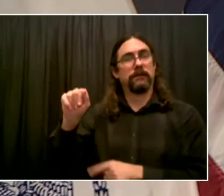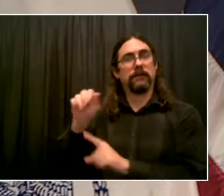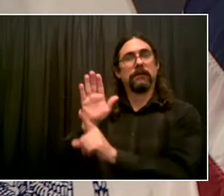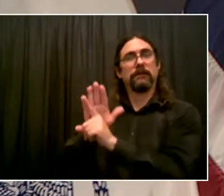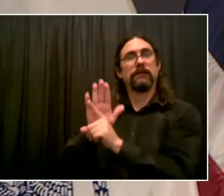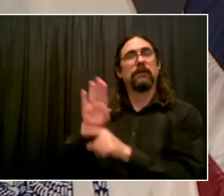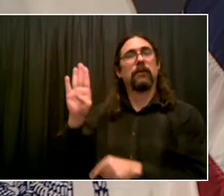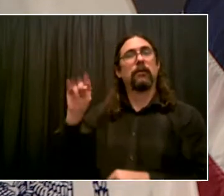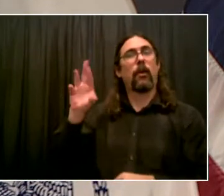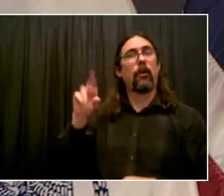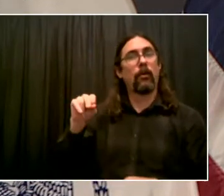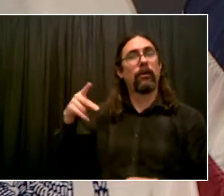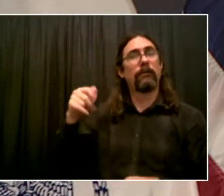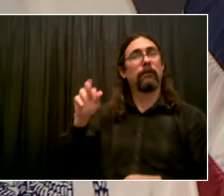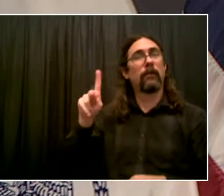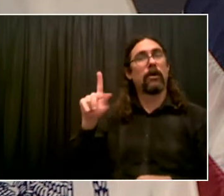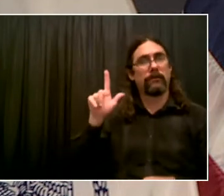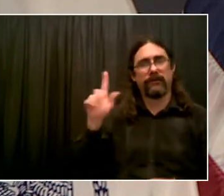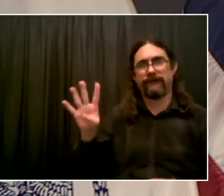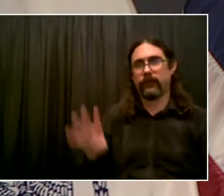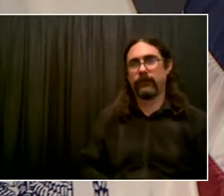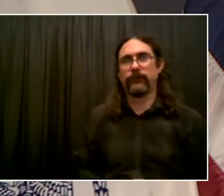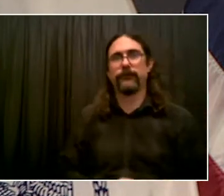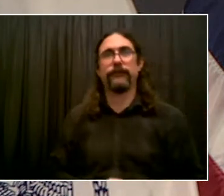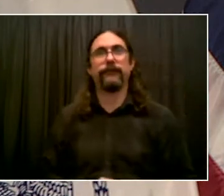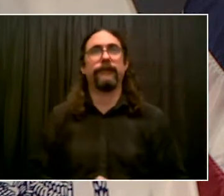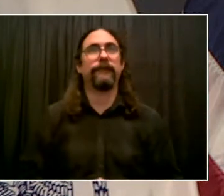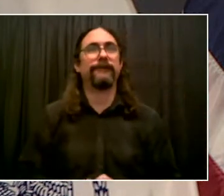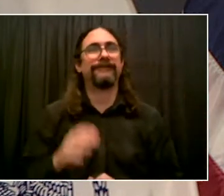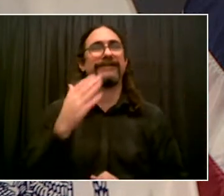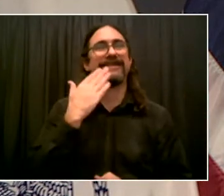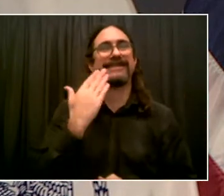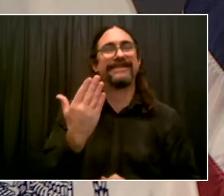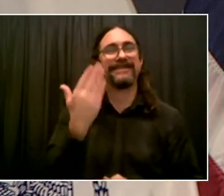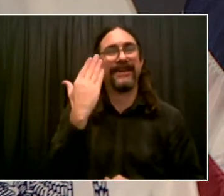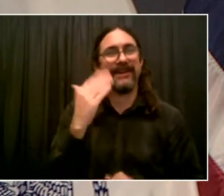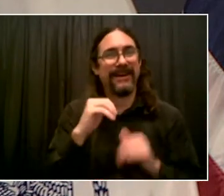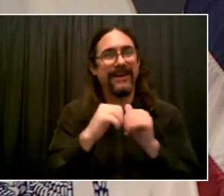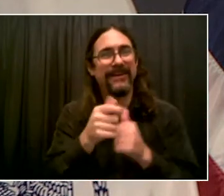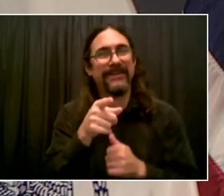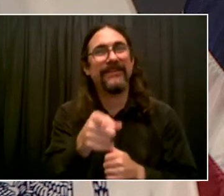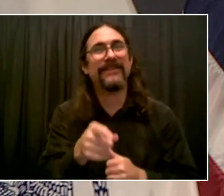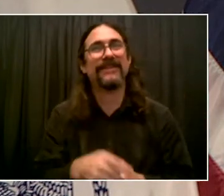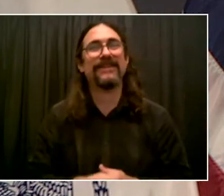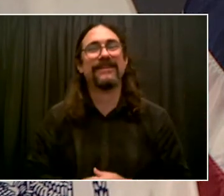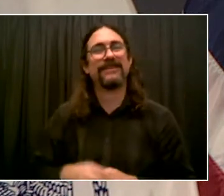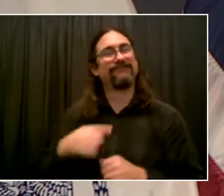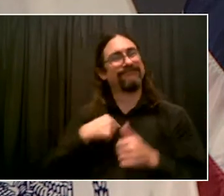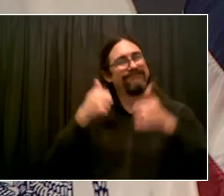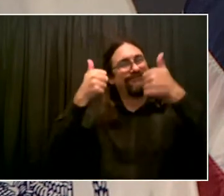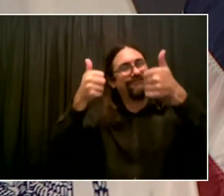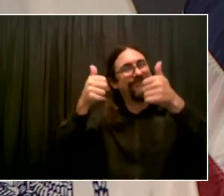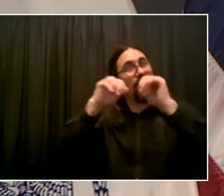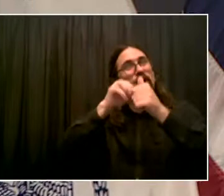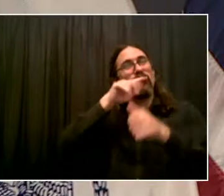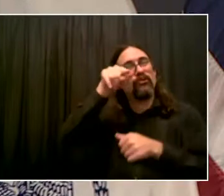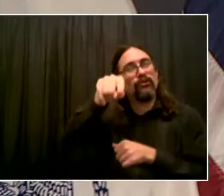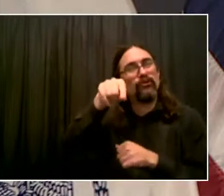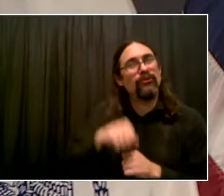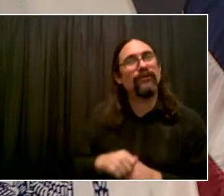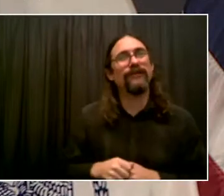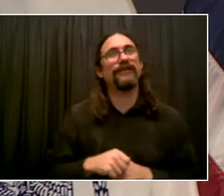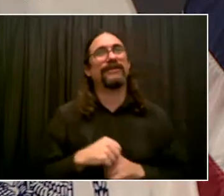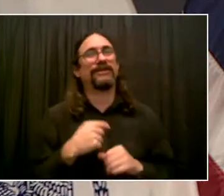today? I'm great. My question is about the special needs students who are bilingual and have on their IEPs that they